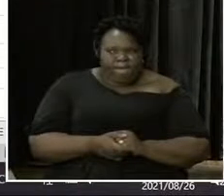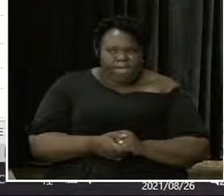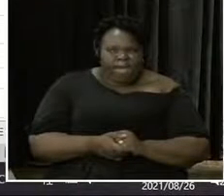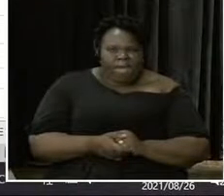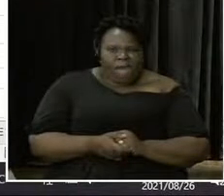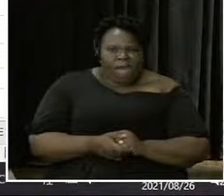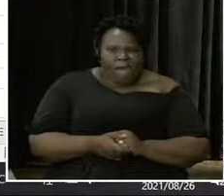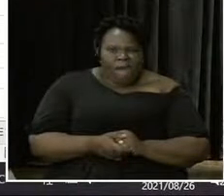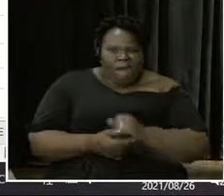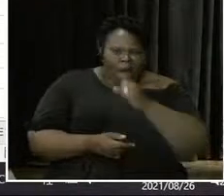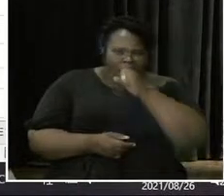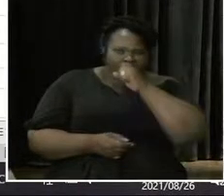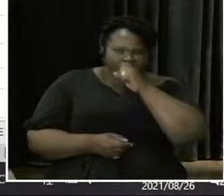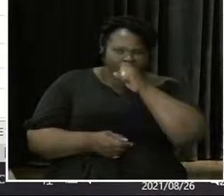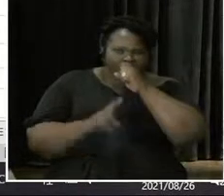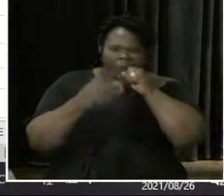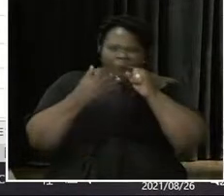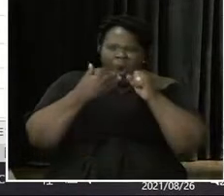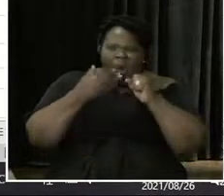Who else is abstaining?